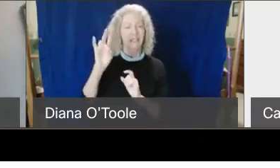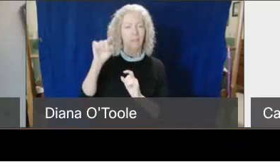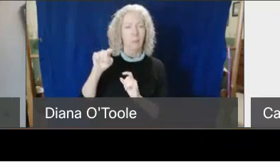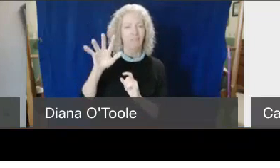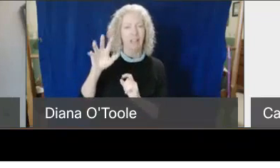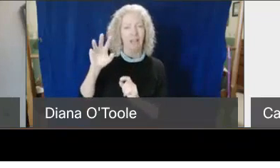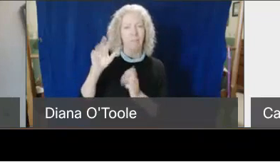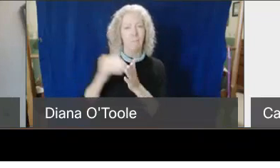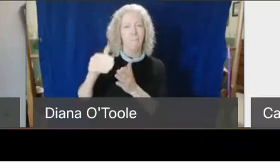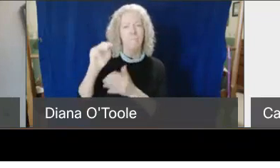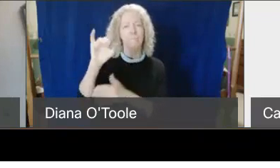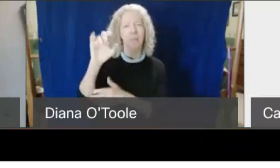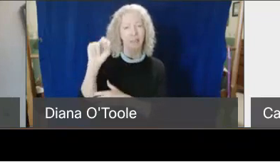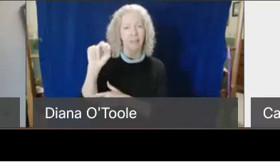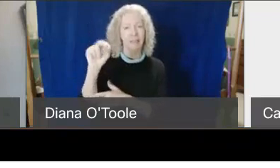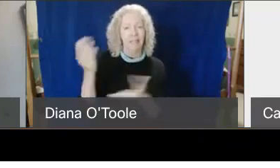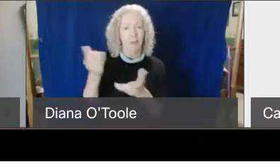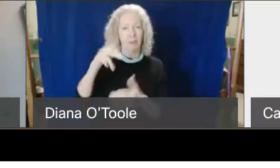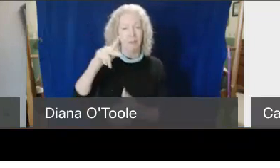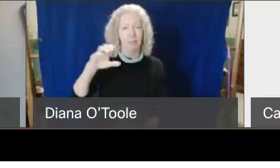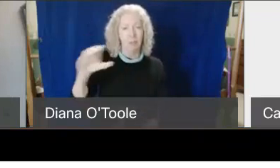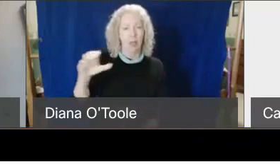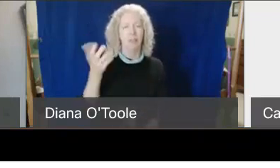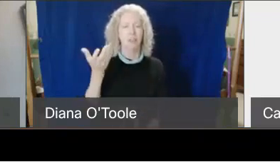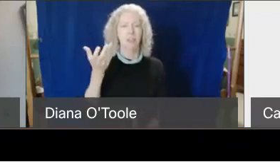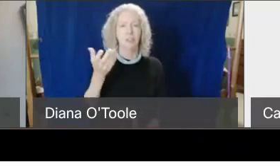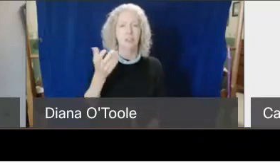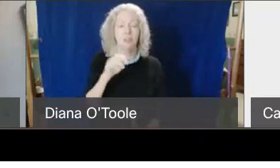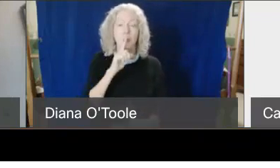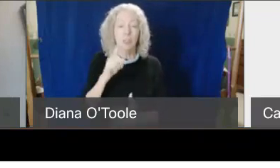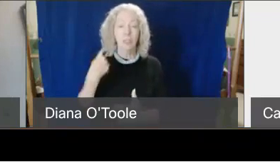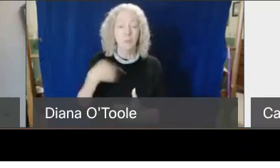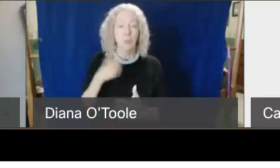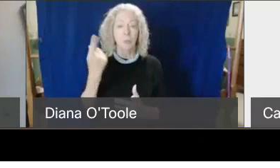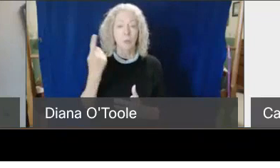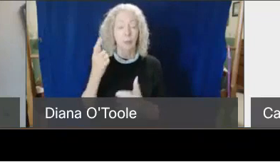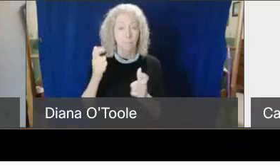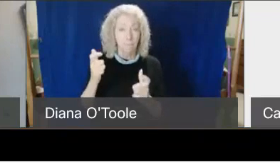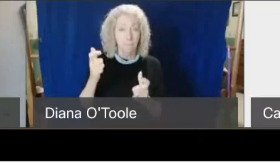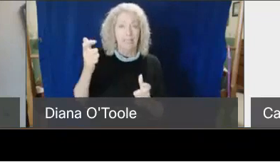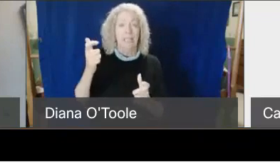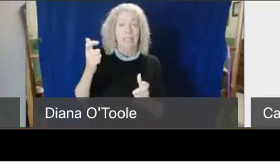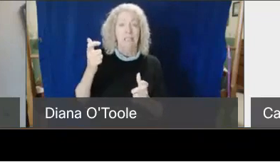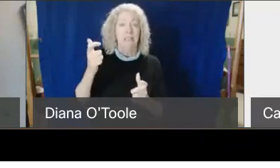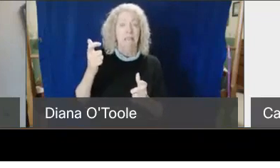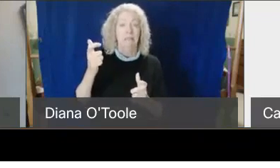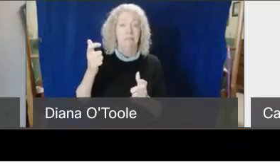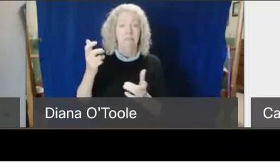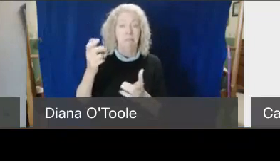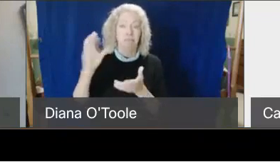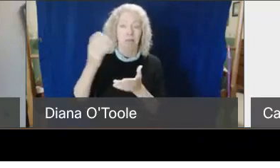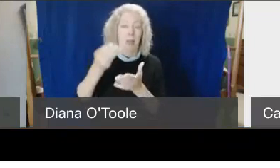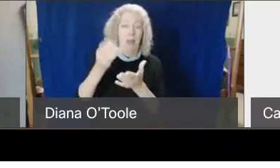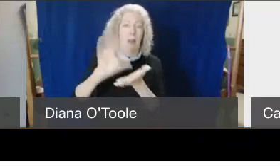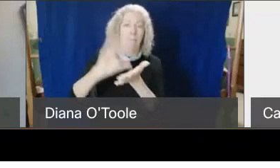College, easily the largest fund recipient within the community college system, because it was based on both size